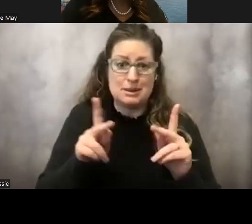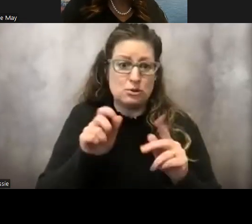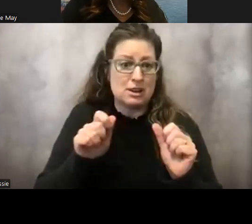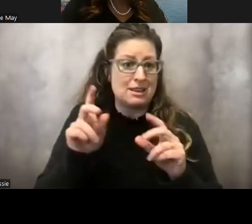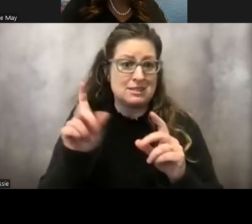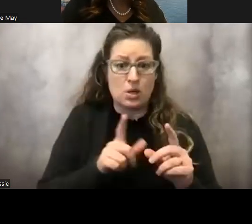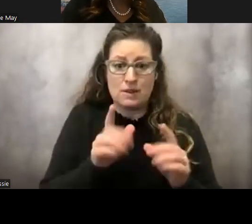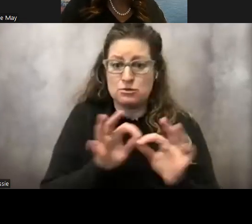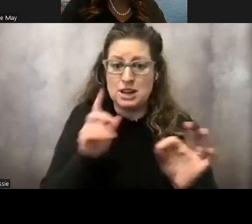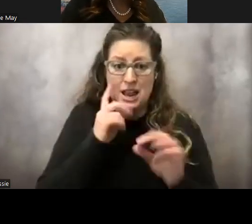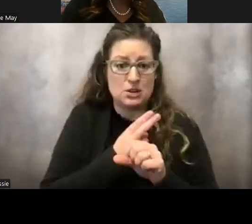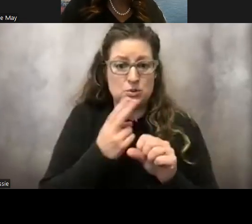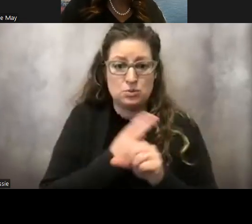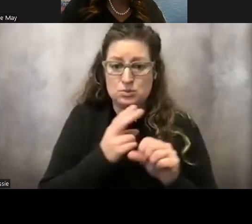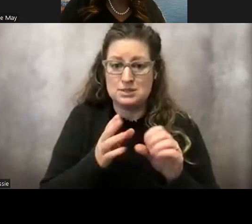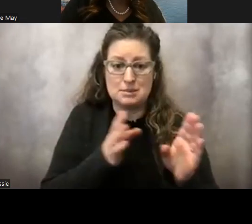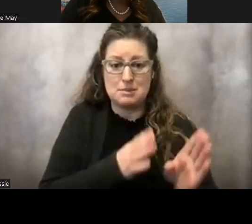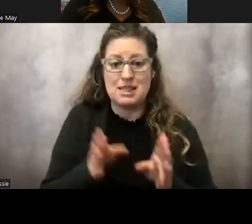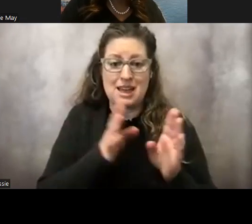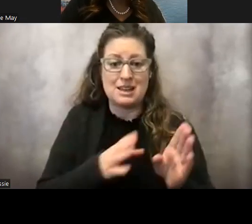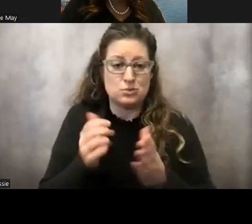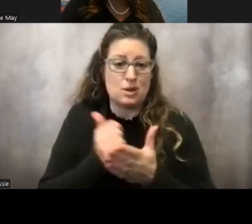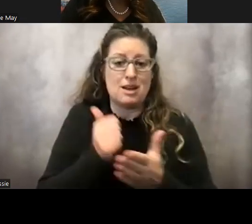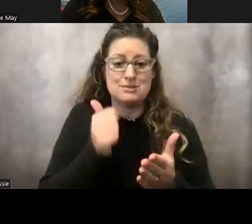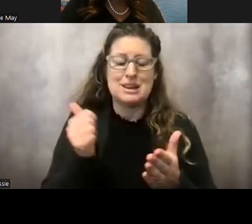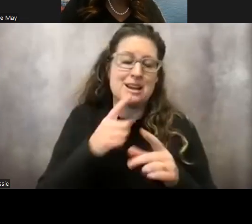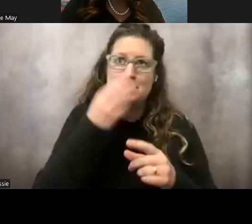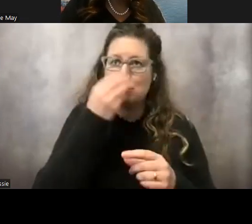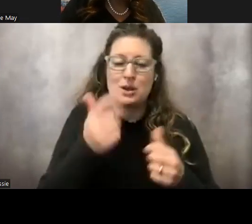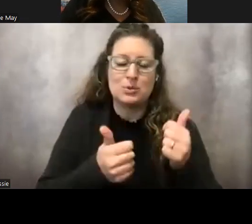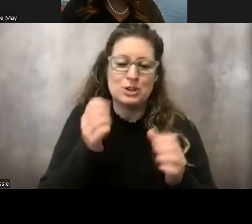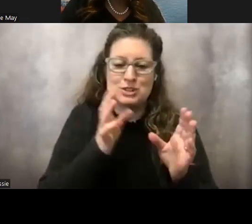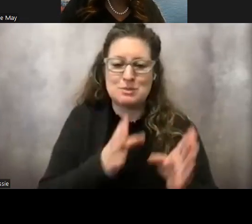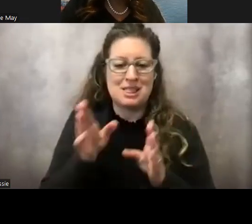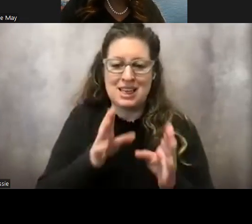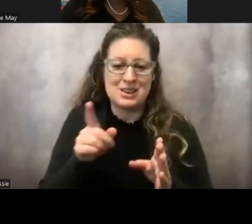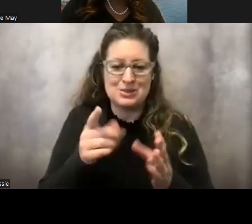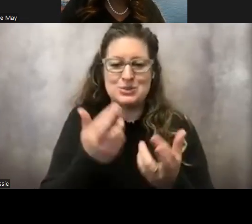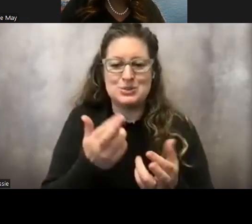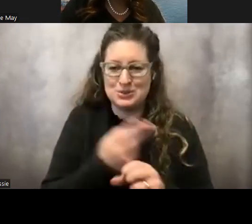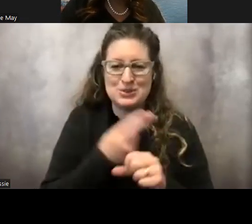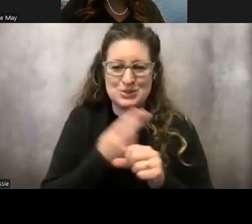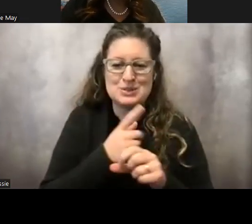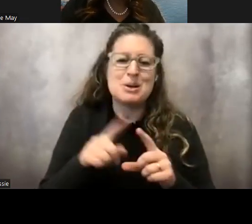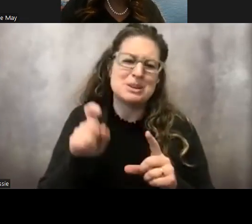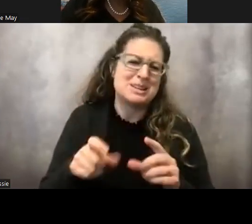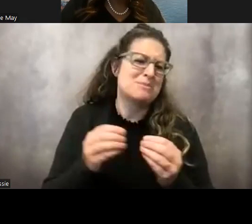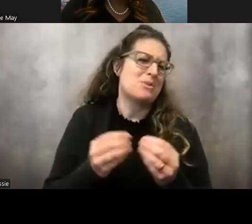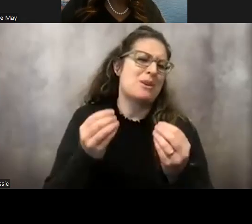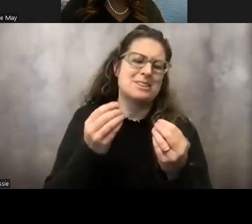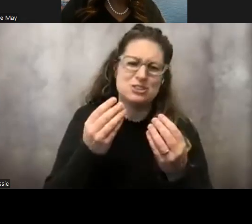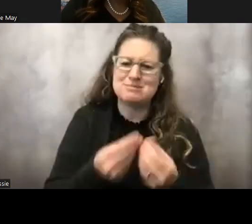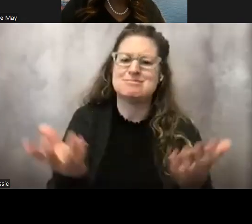because I don't care, honestly, which one you use. There's a lot of them out there, but we need to make more resources available for free so people can sit and